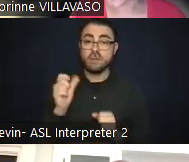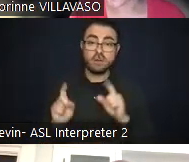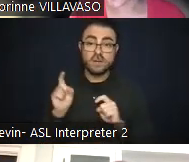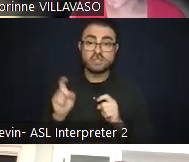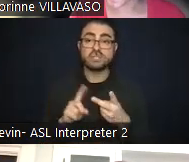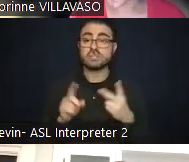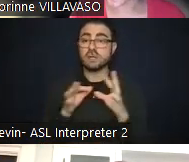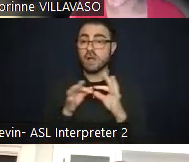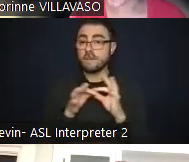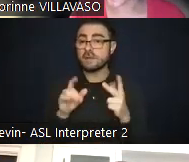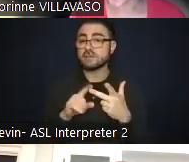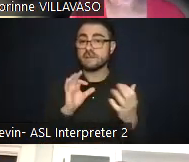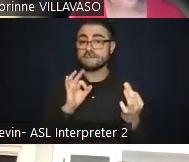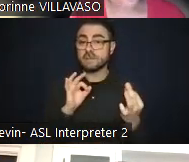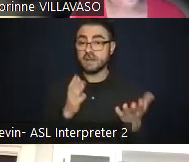comments, or feedback?